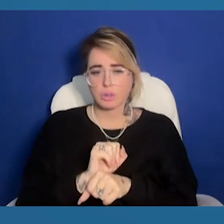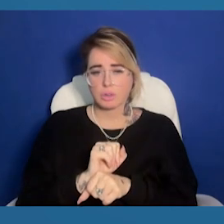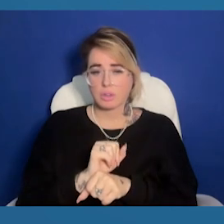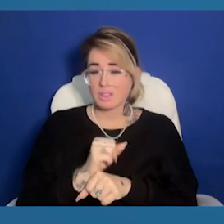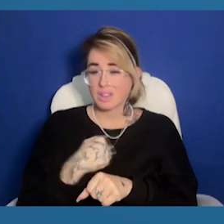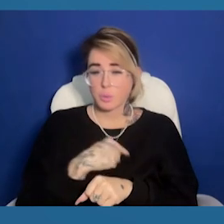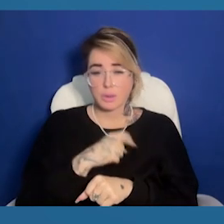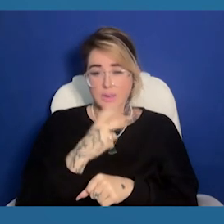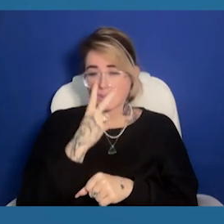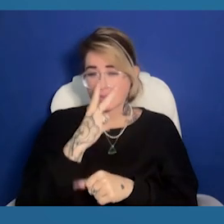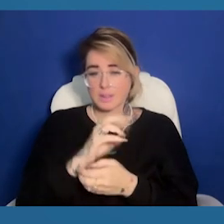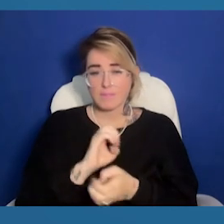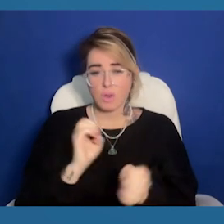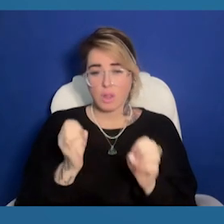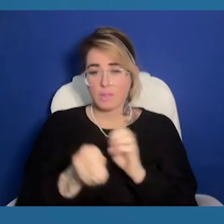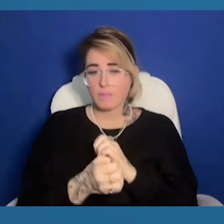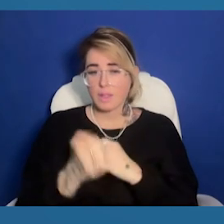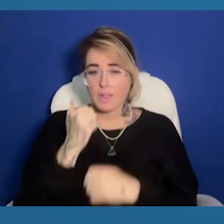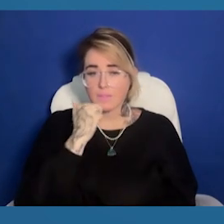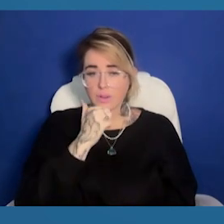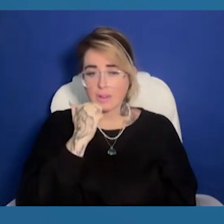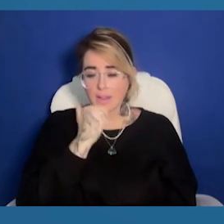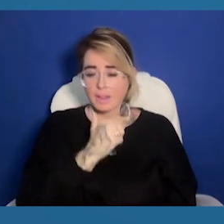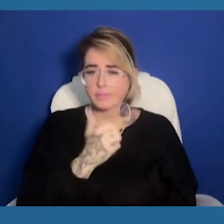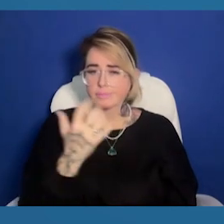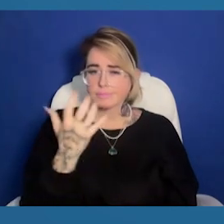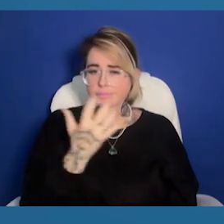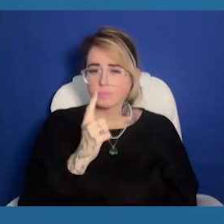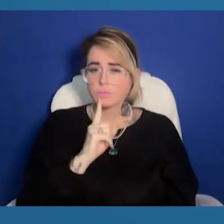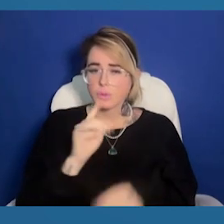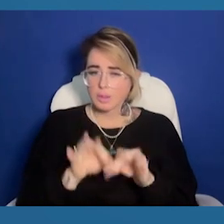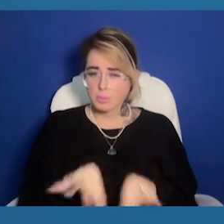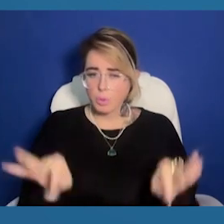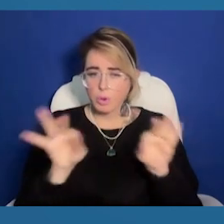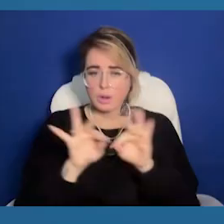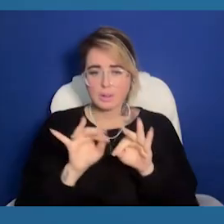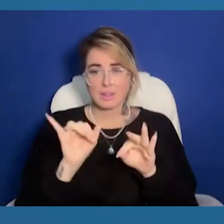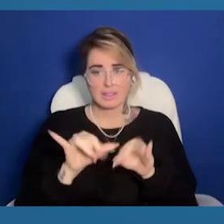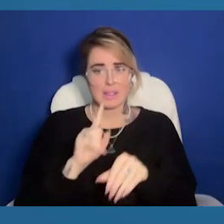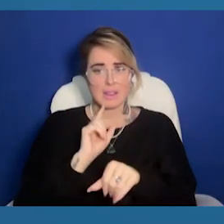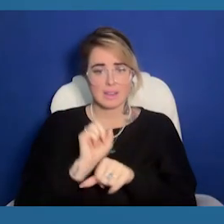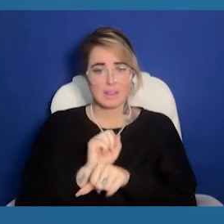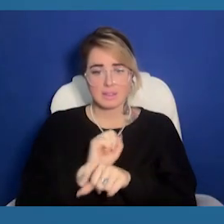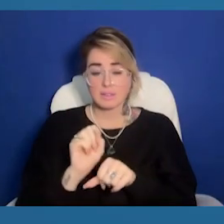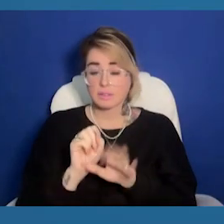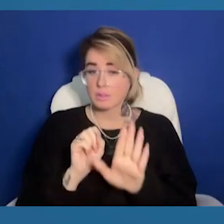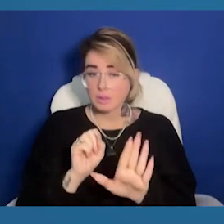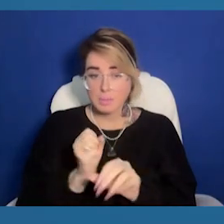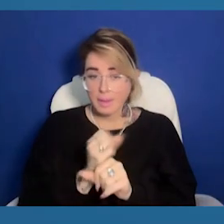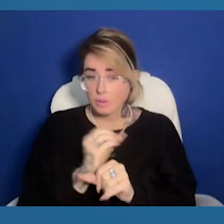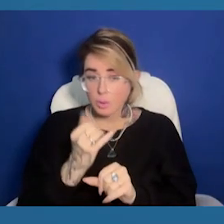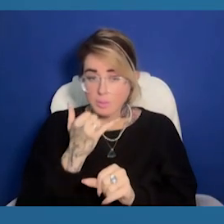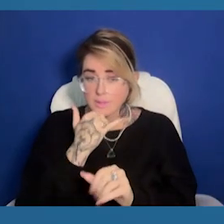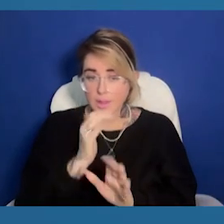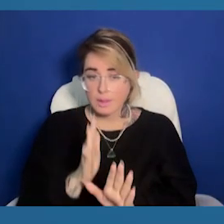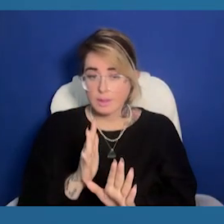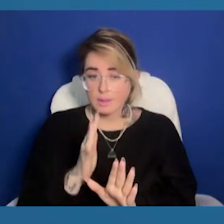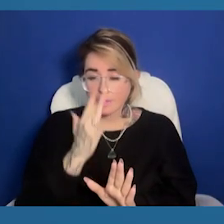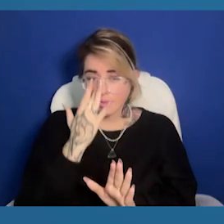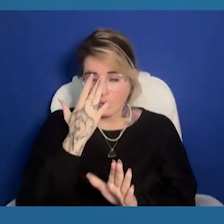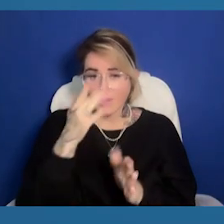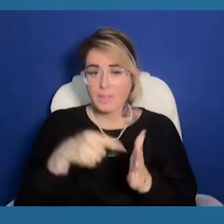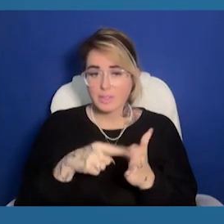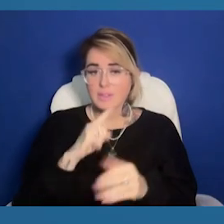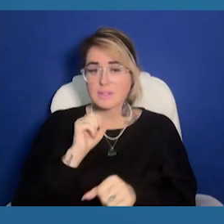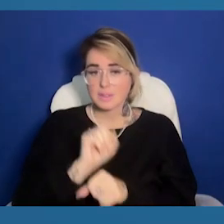evolve every day. It's so important, and it is, make no mistake about it, it is the sign